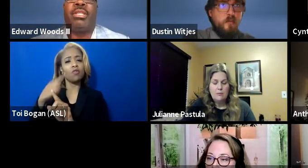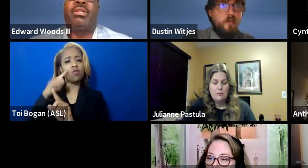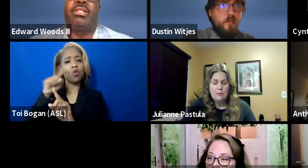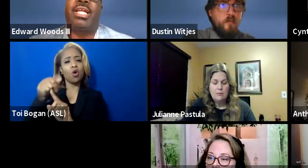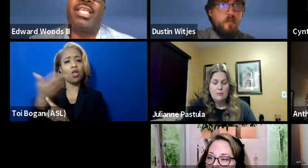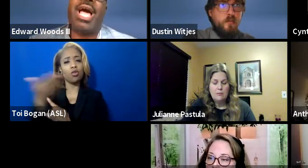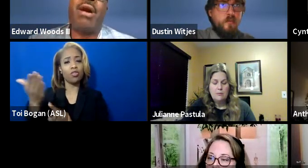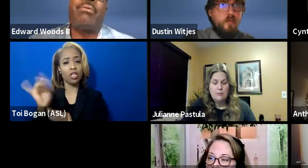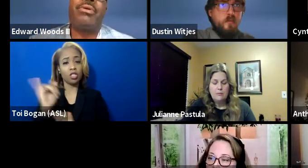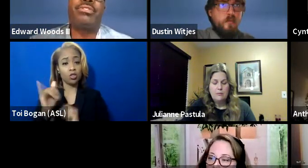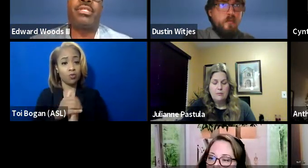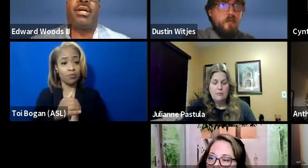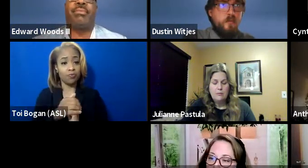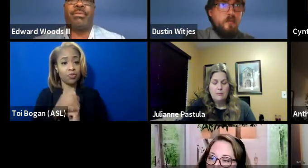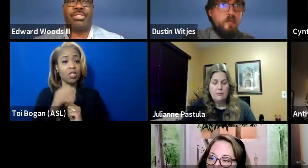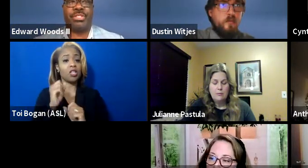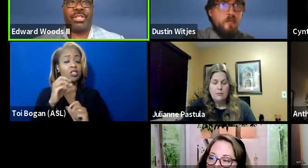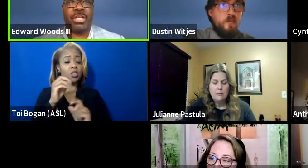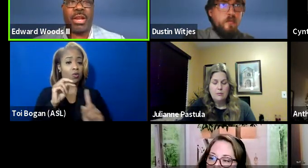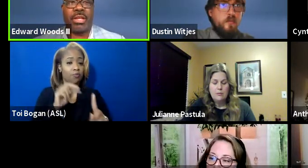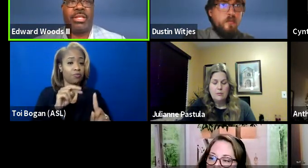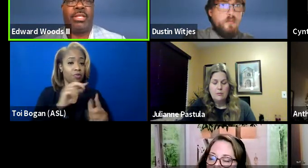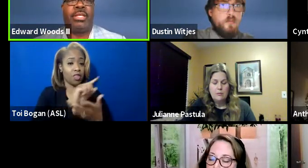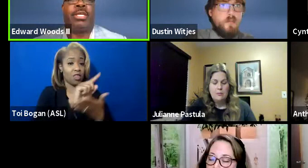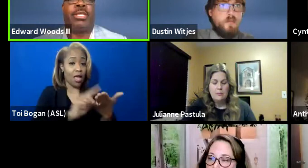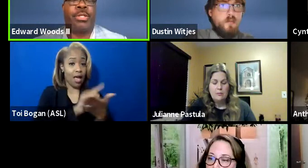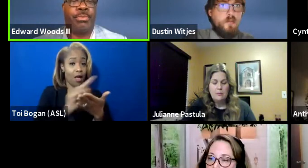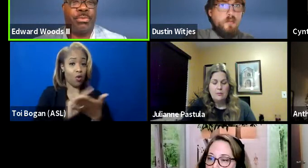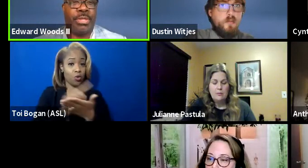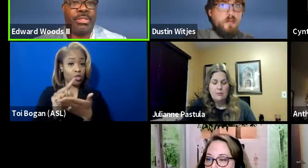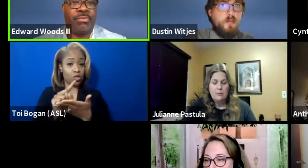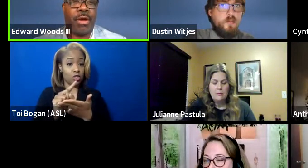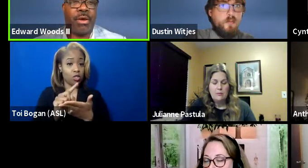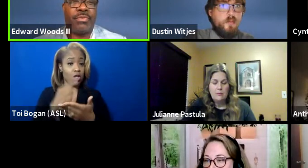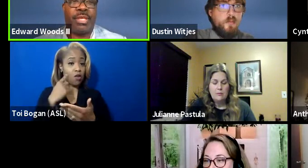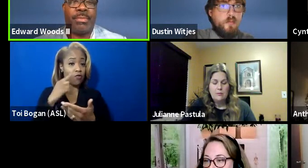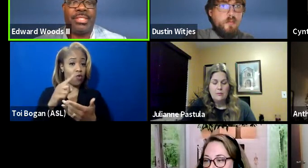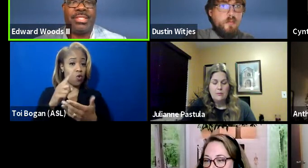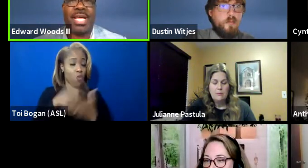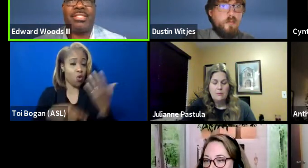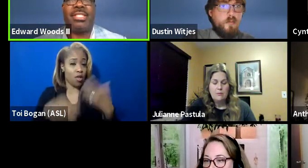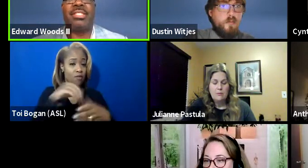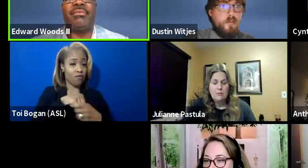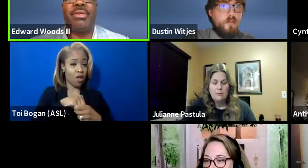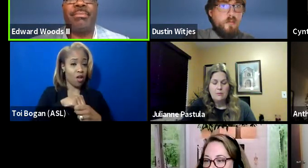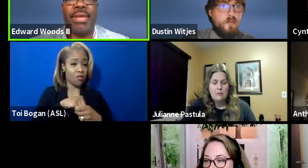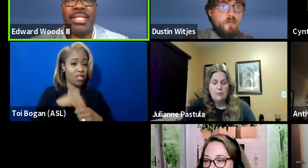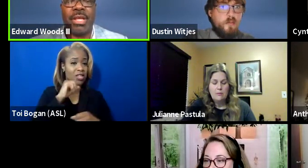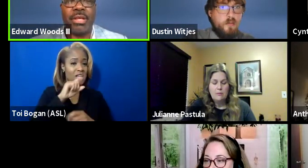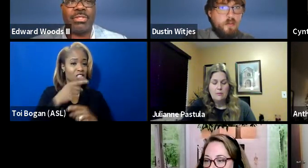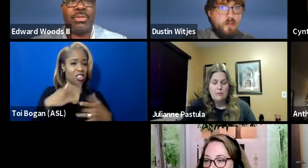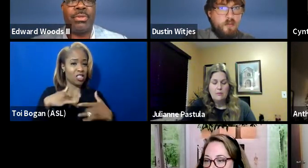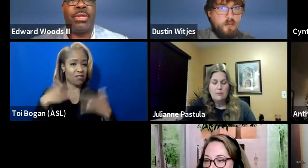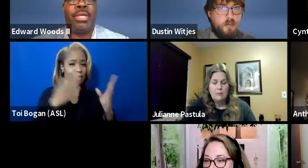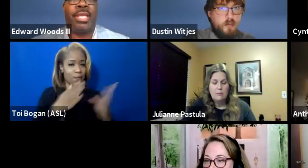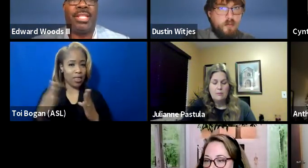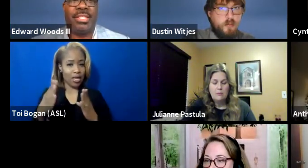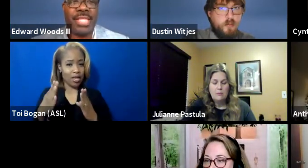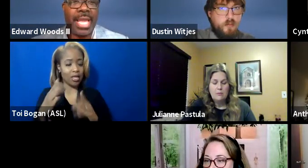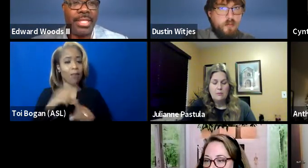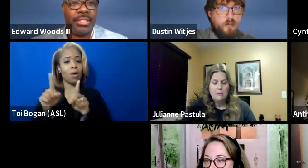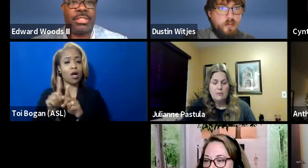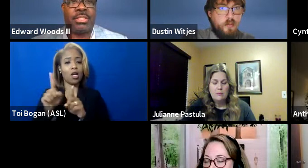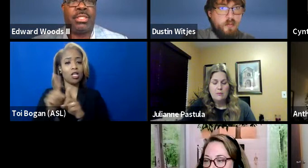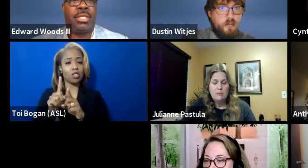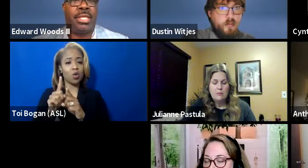Well, when we looked at the hours, Commissioner Clark, in terms of what's involved, I mean, it's not just the event planning, it's also getting